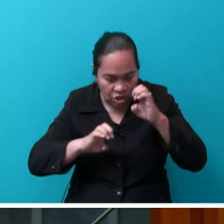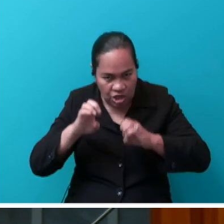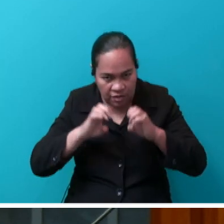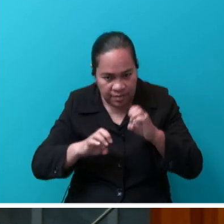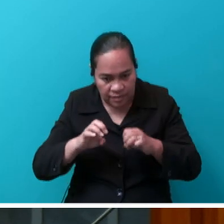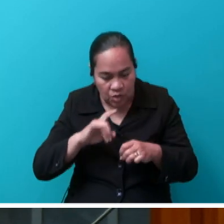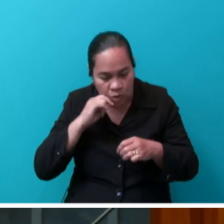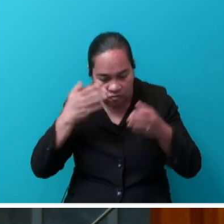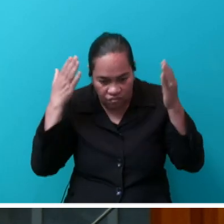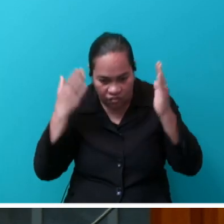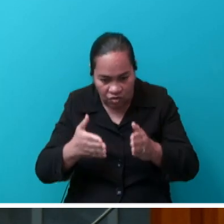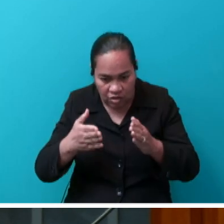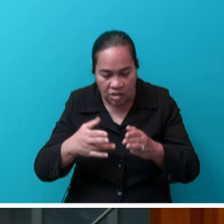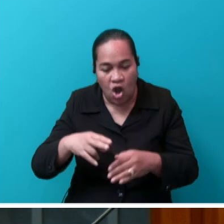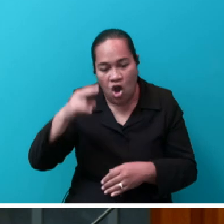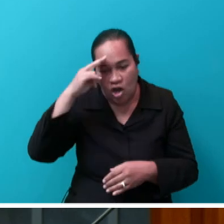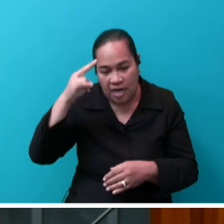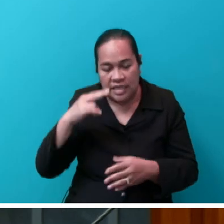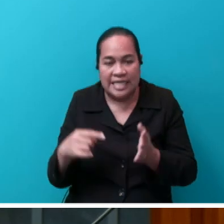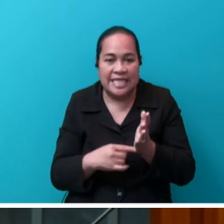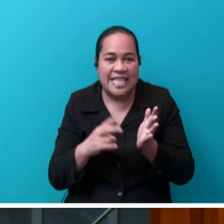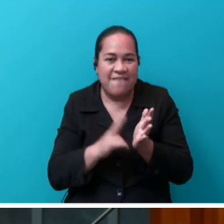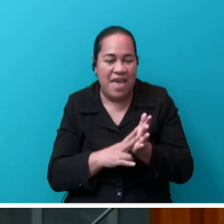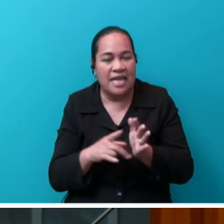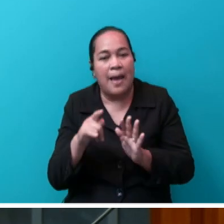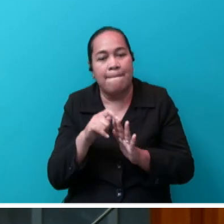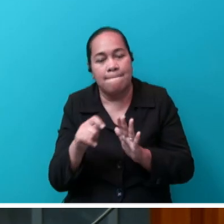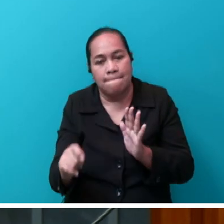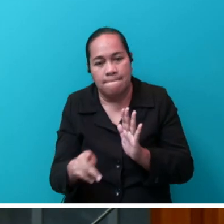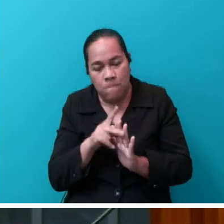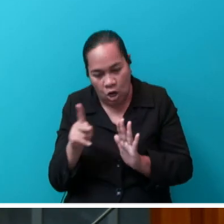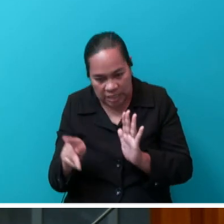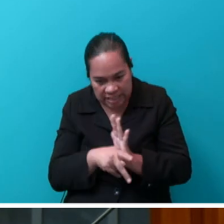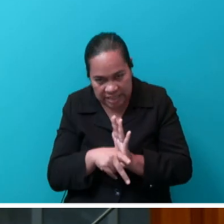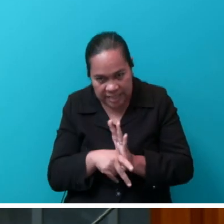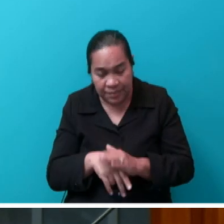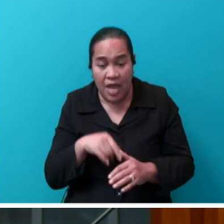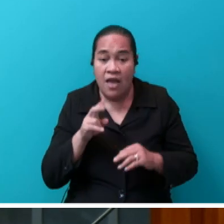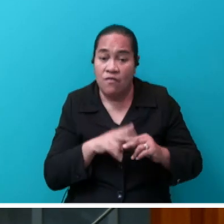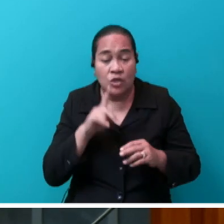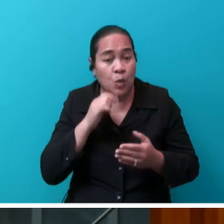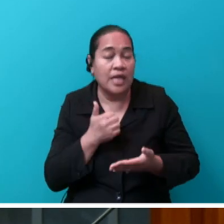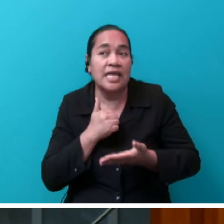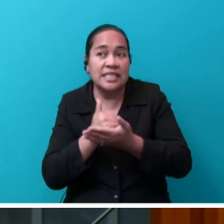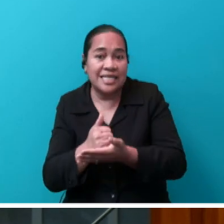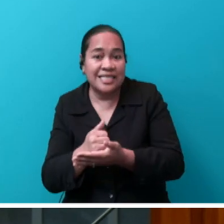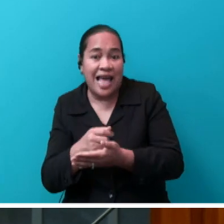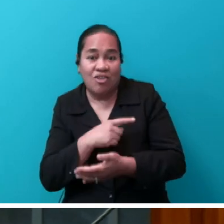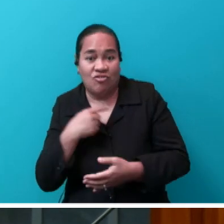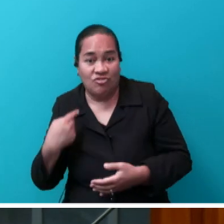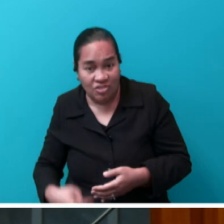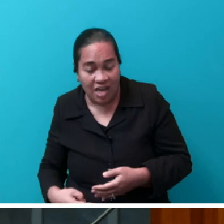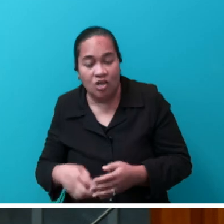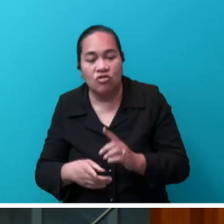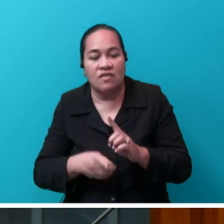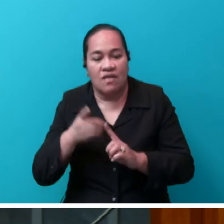which focuses on the national TVET policy. Fiji will assist the People's Republic of China's development of